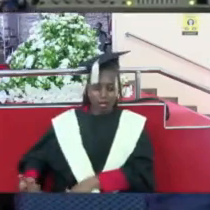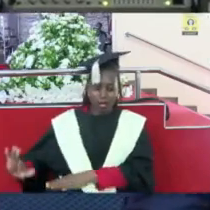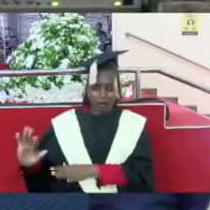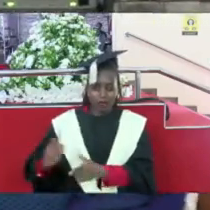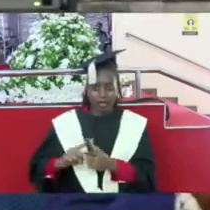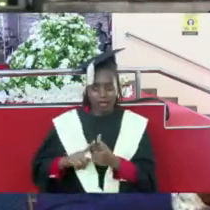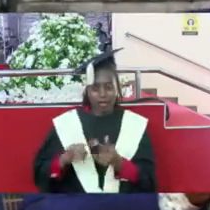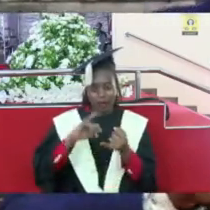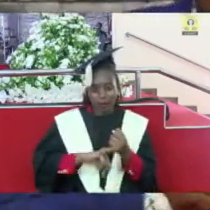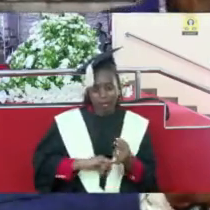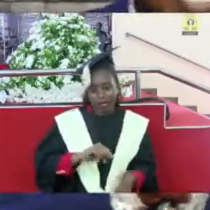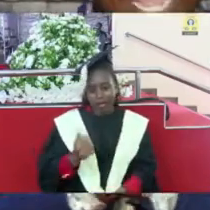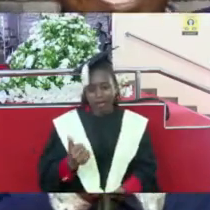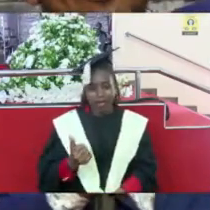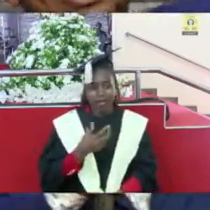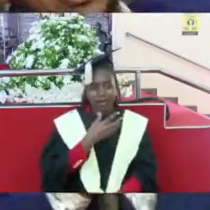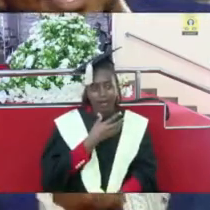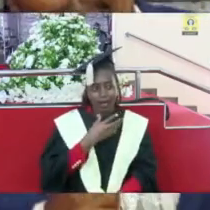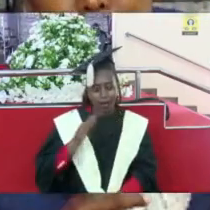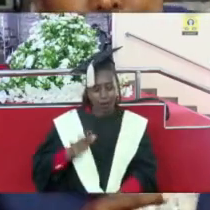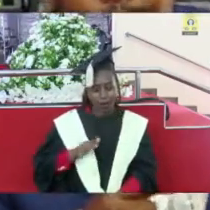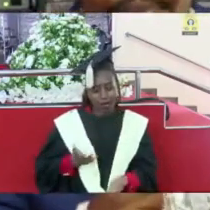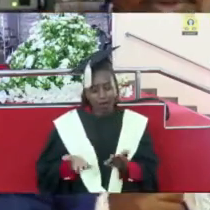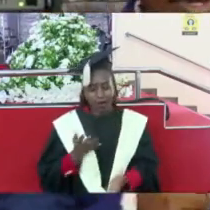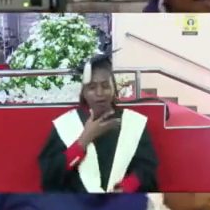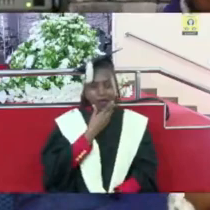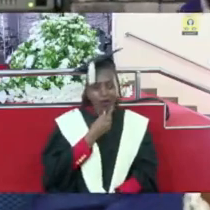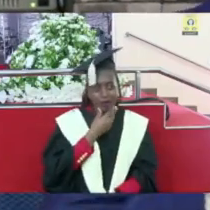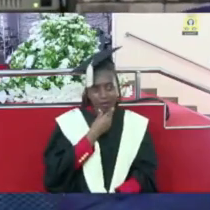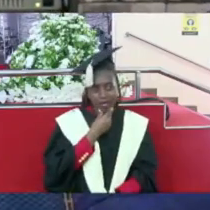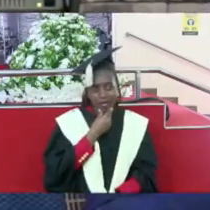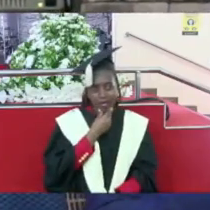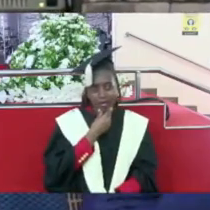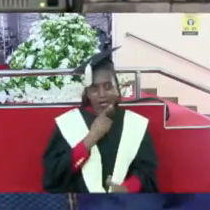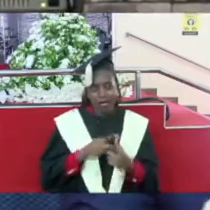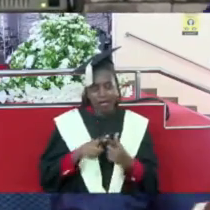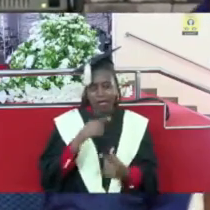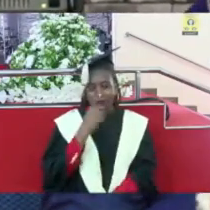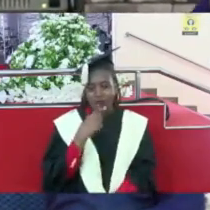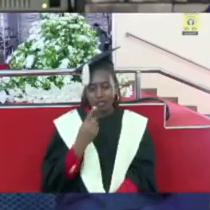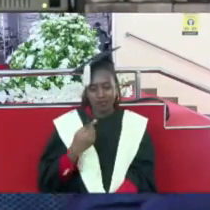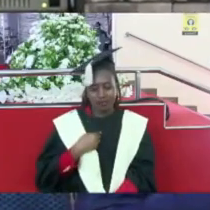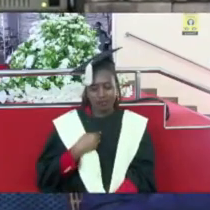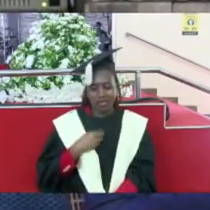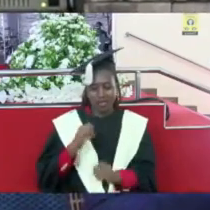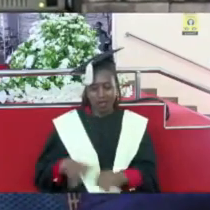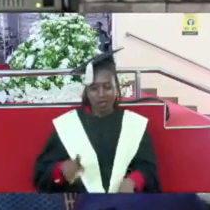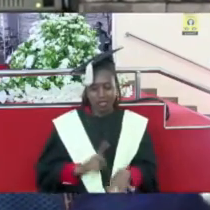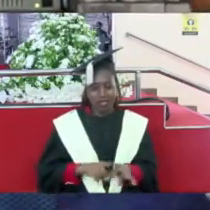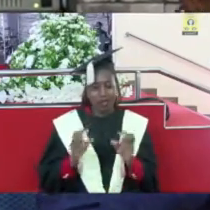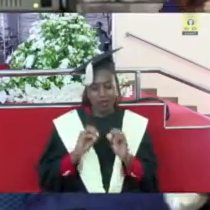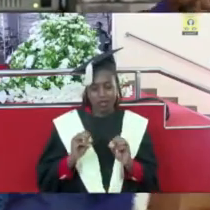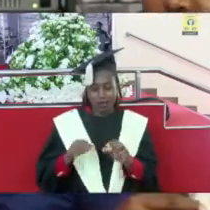bado unasema atarudi. And you're still saying he will come. Mimi sitapoteza muda. I will not wait. Nitamgoja Mungu wa Israeli. I will wait for